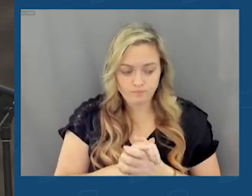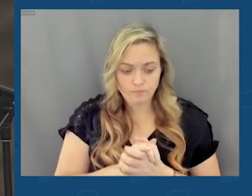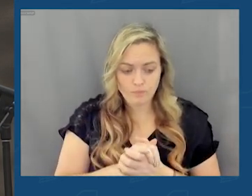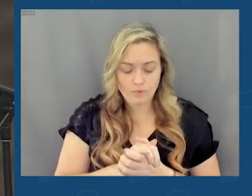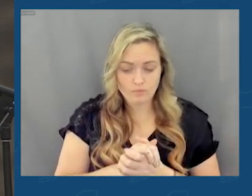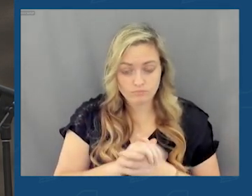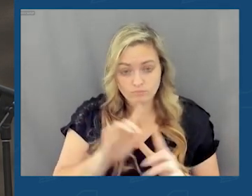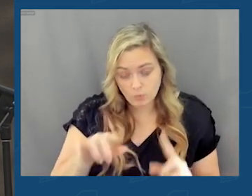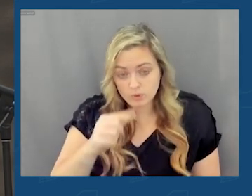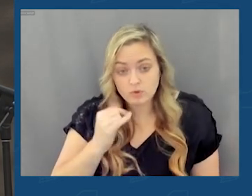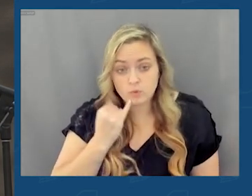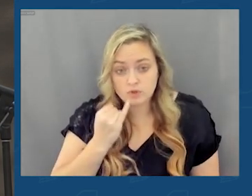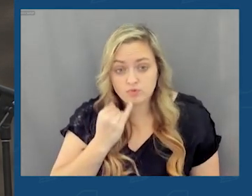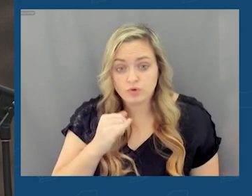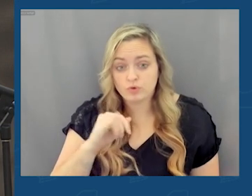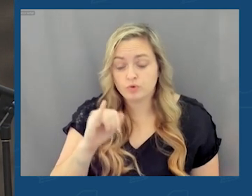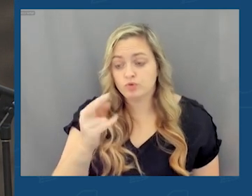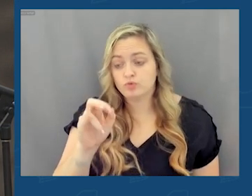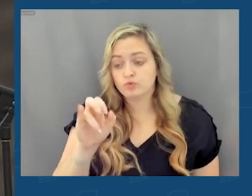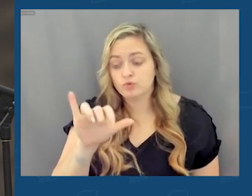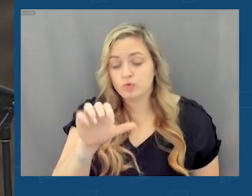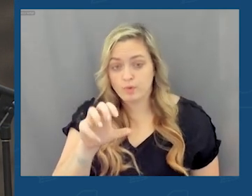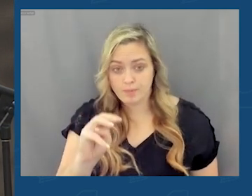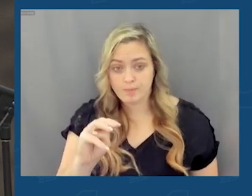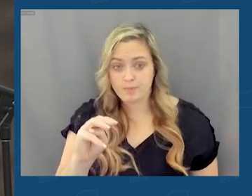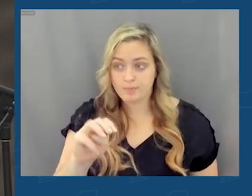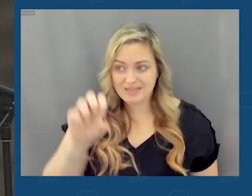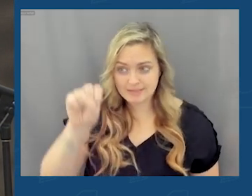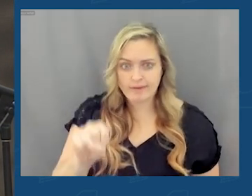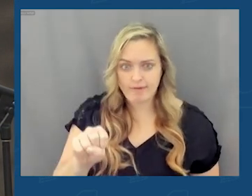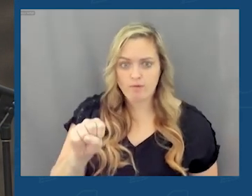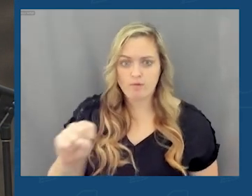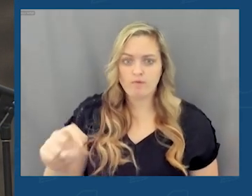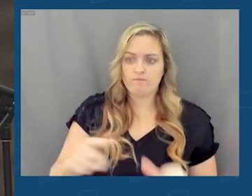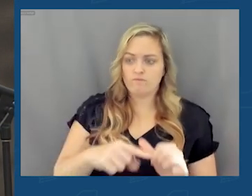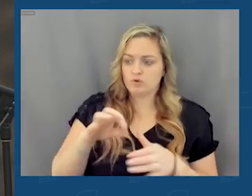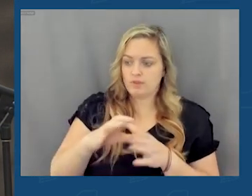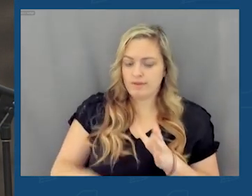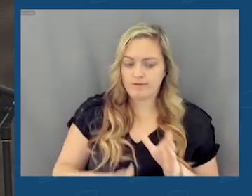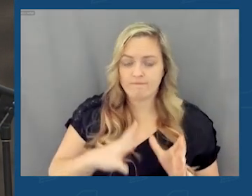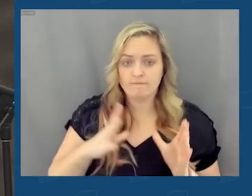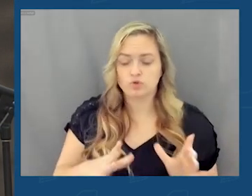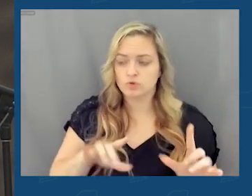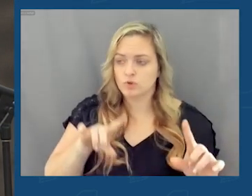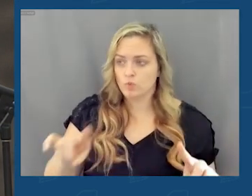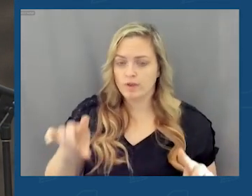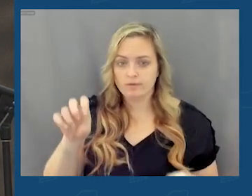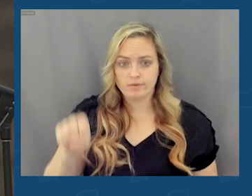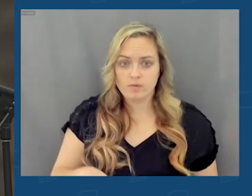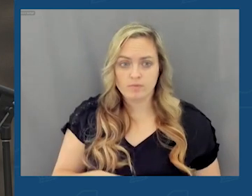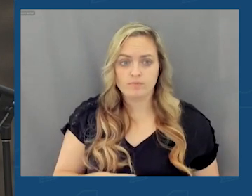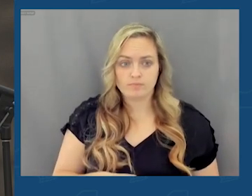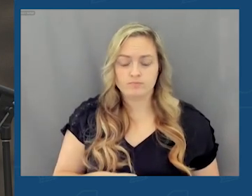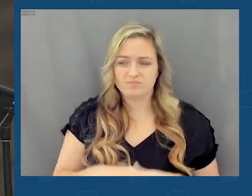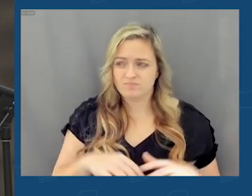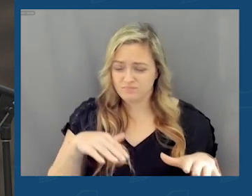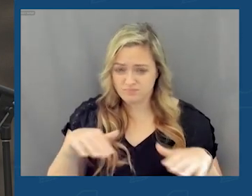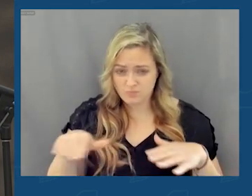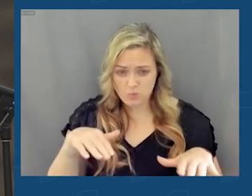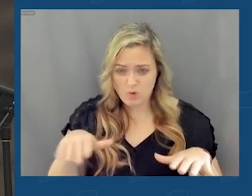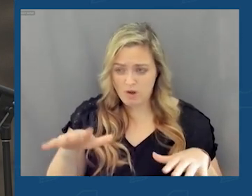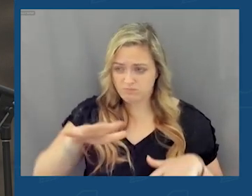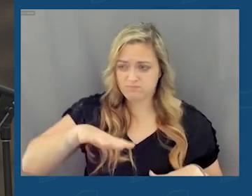Israel. I went to Jerusalem. But I went south. I was the first elected official to walk in